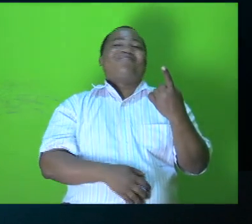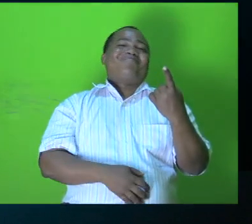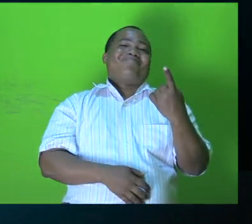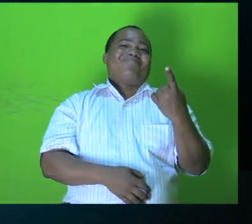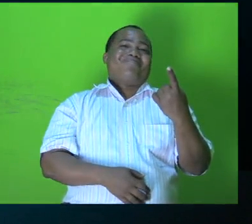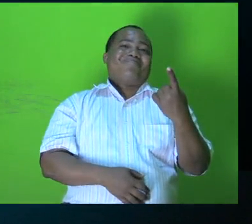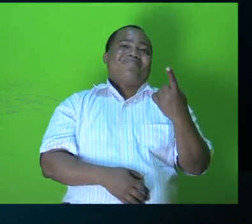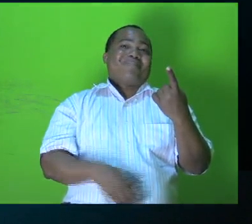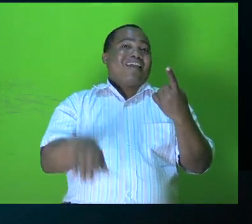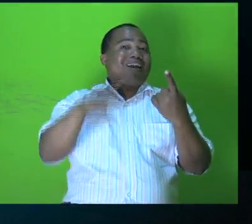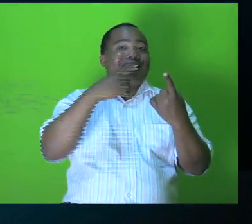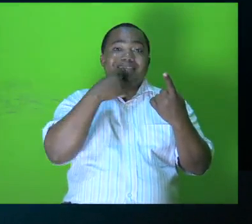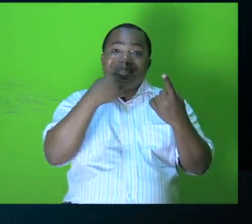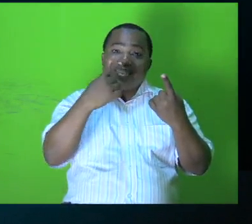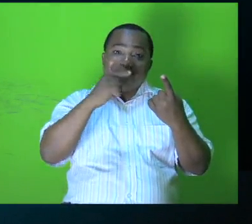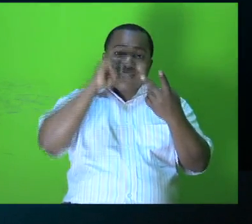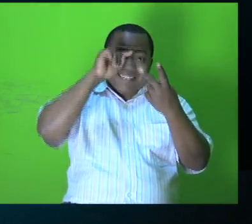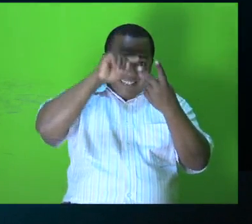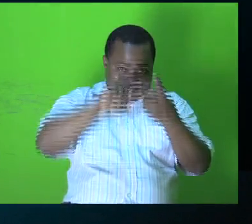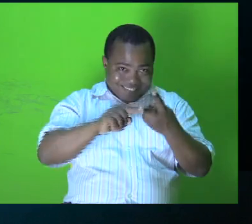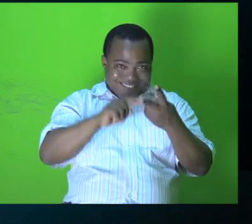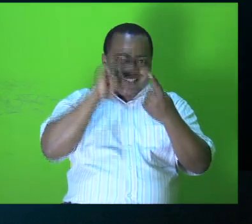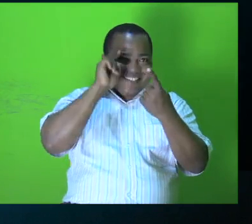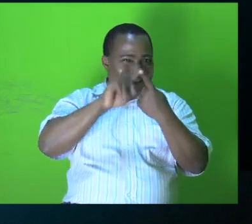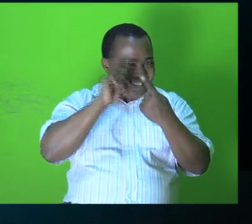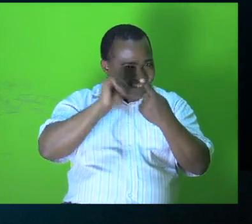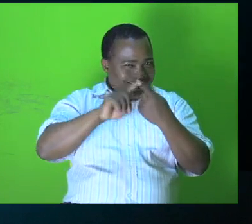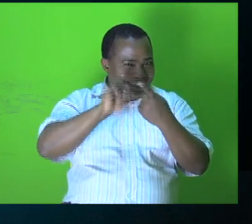Can we say again, please?